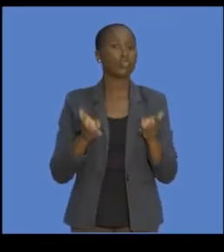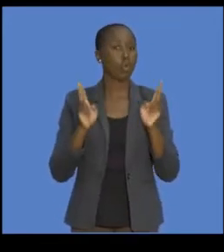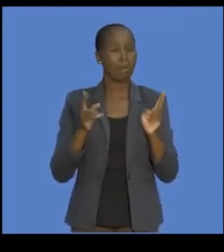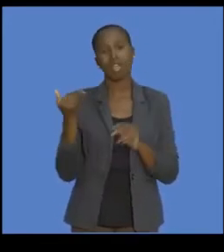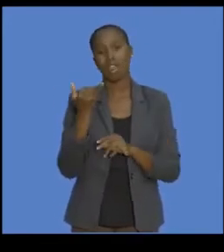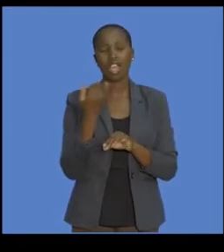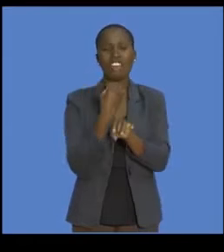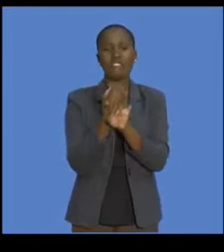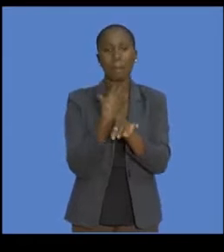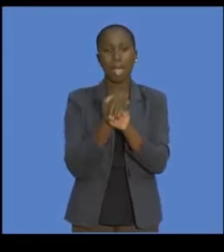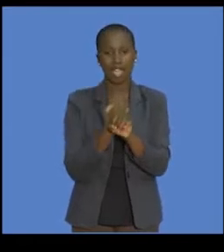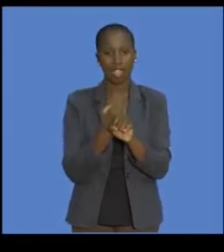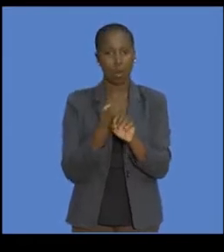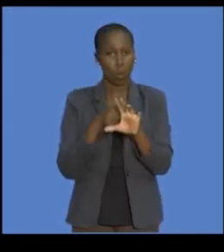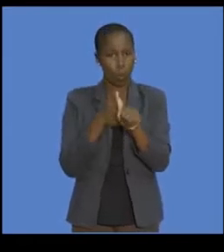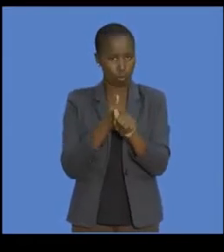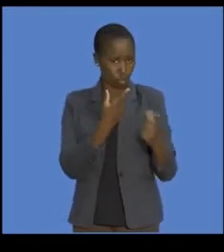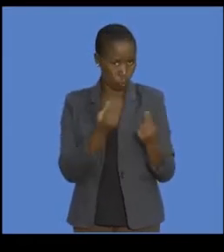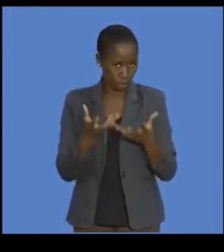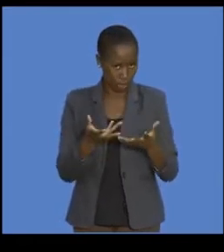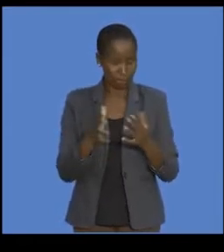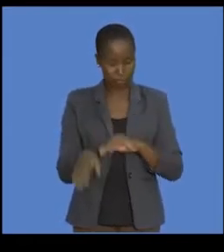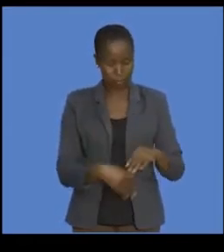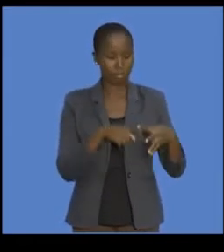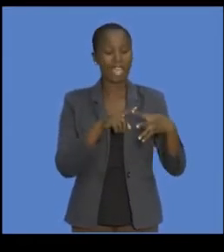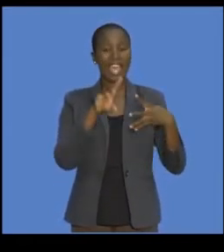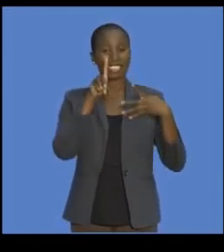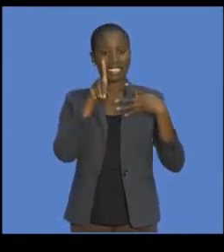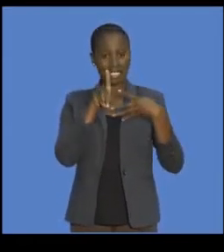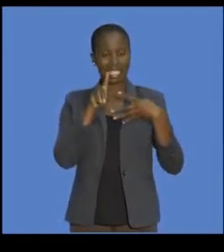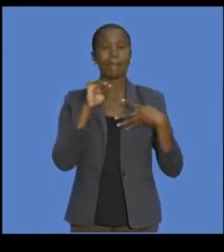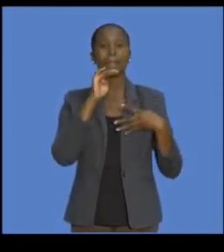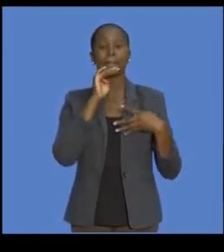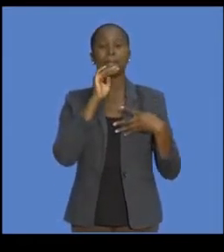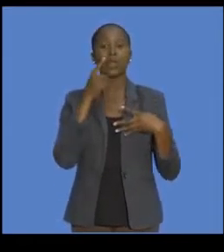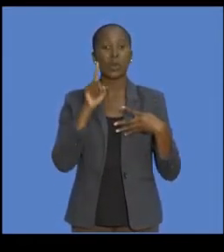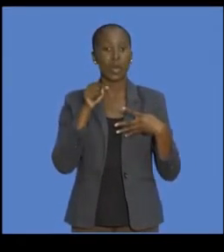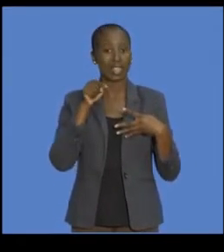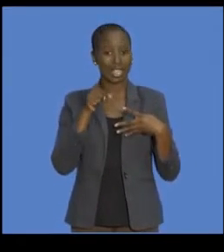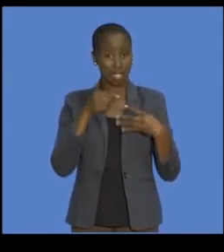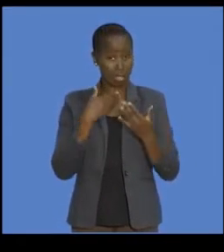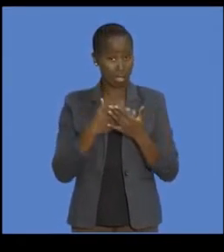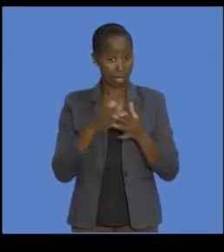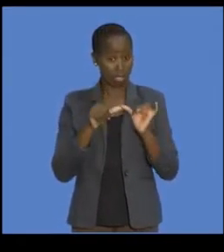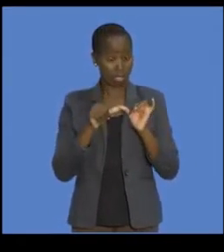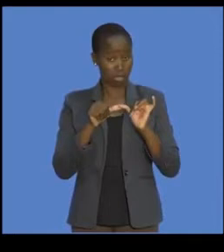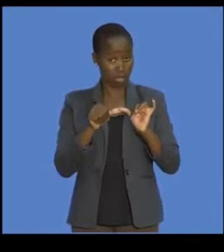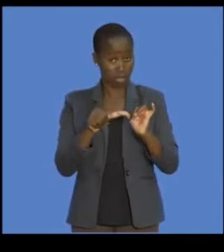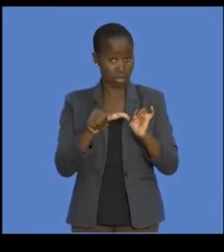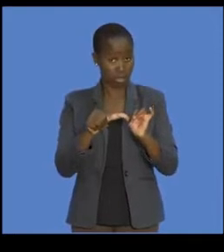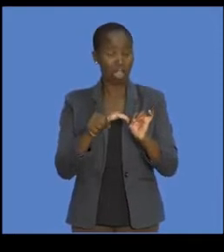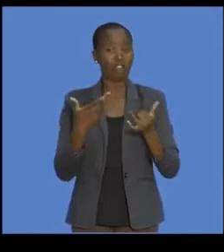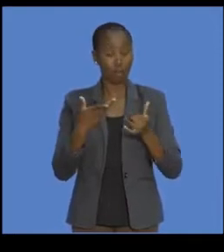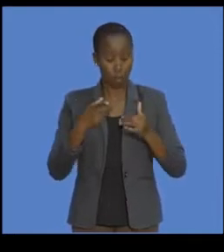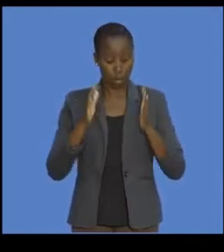feedback regulation. Or D, is the maintenance of a relatively stable external